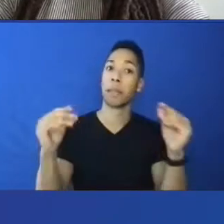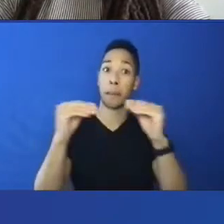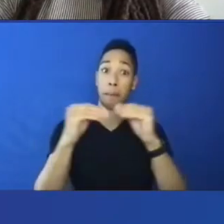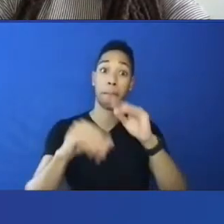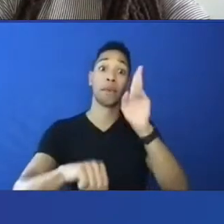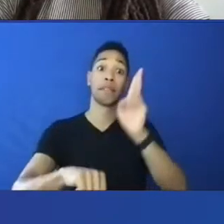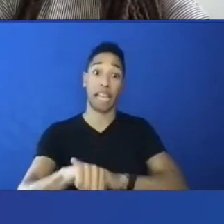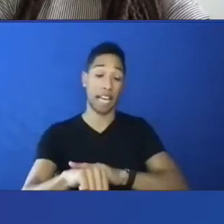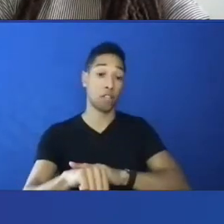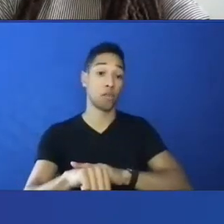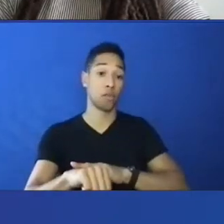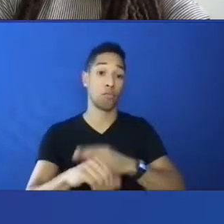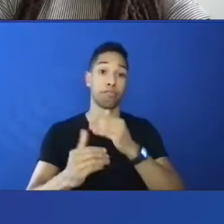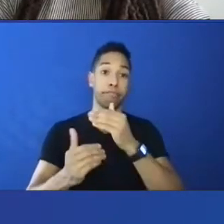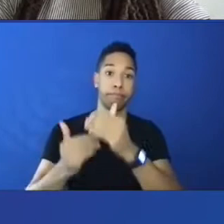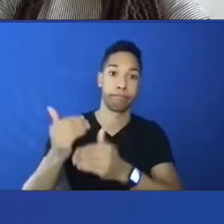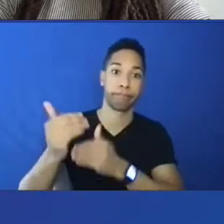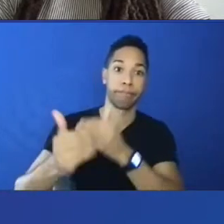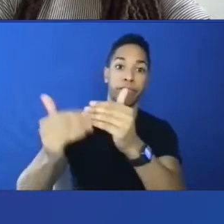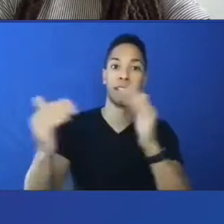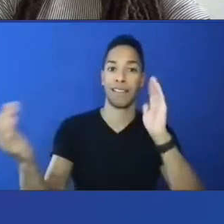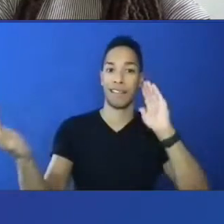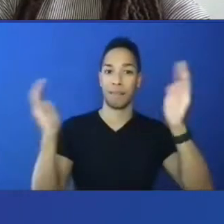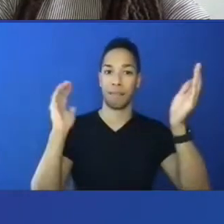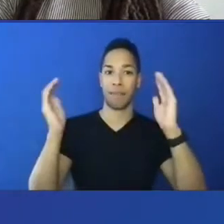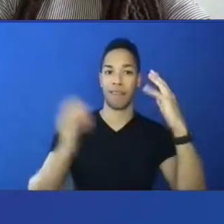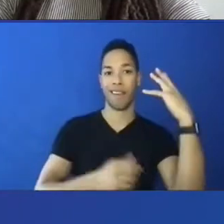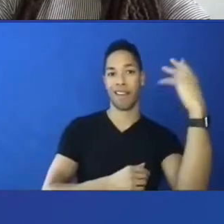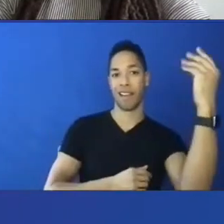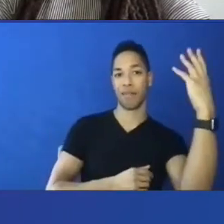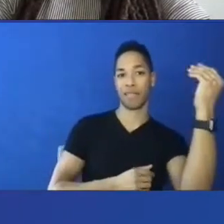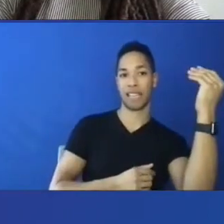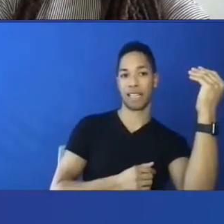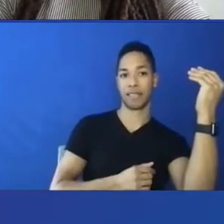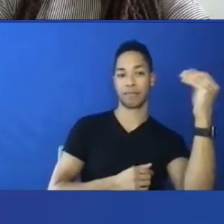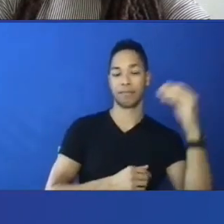natural progression than coming from the outside.